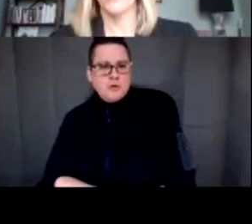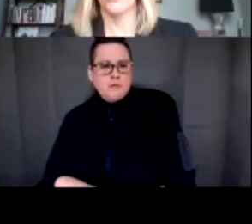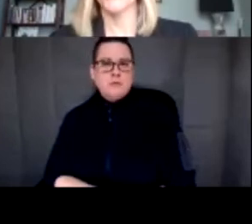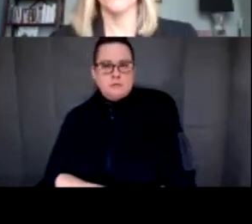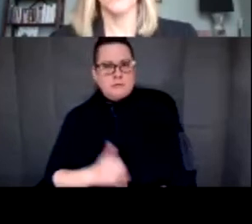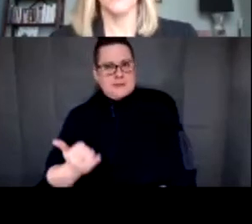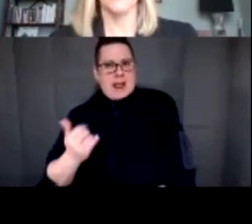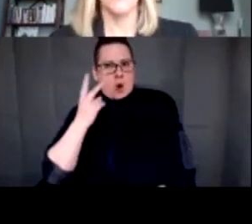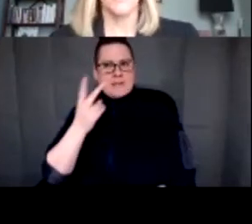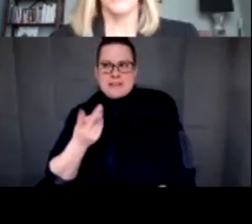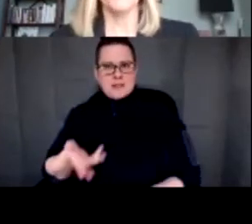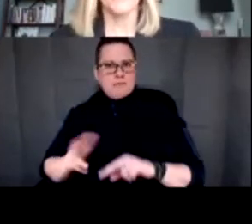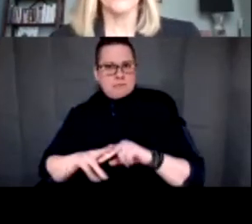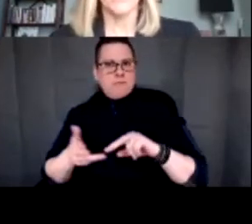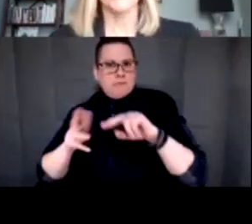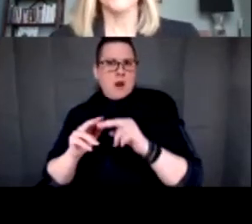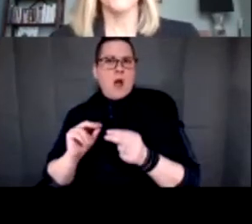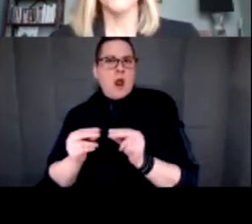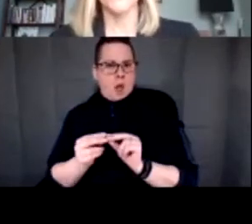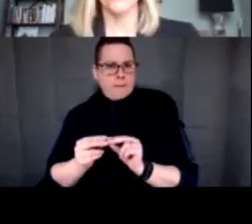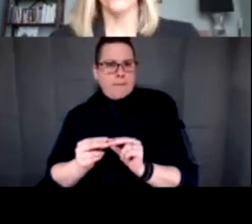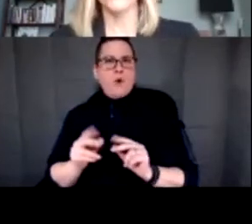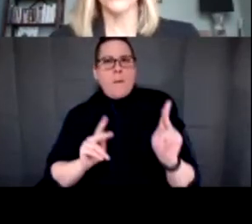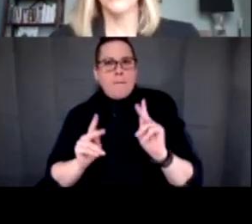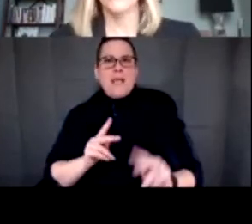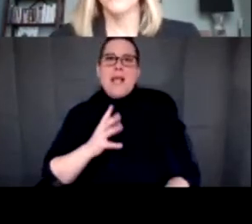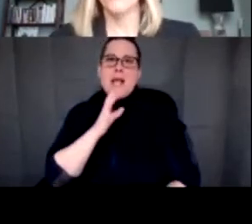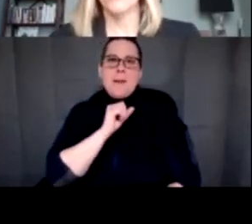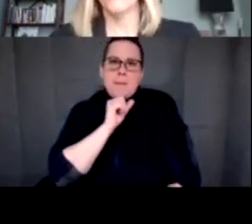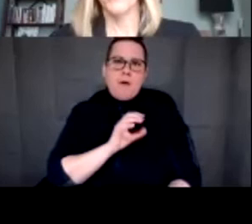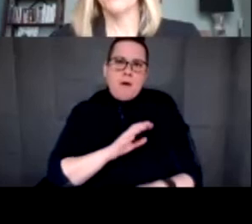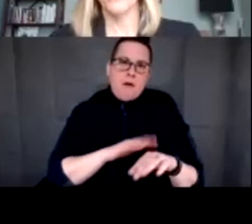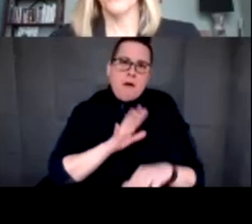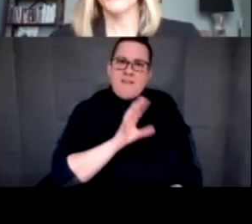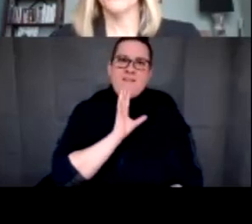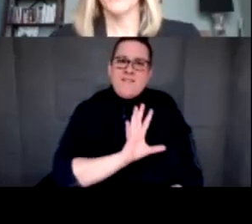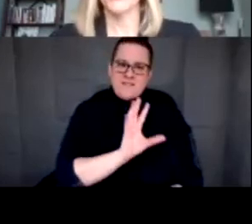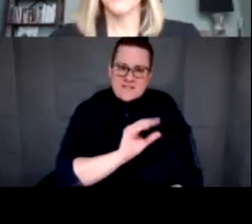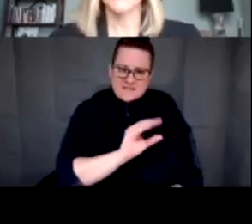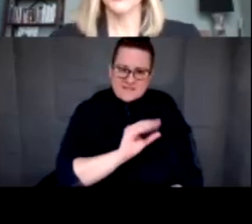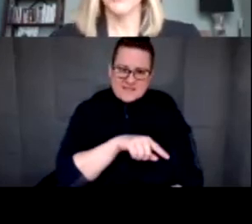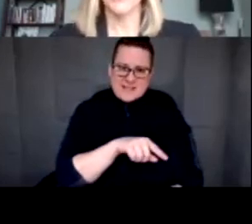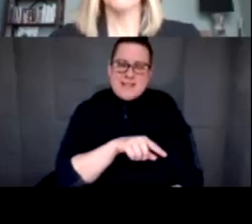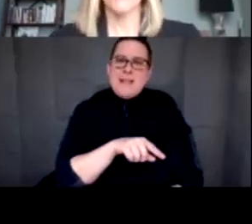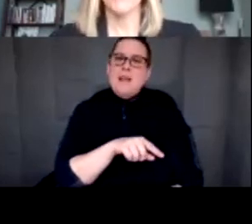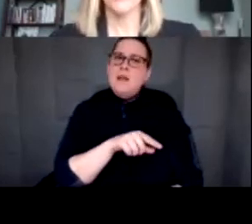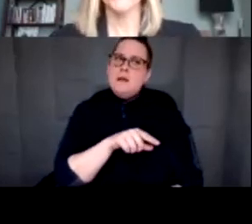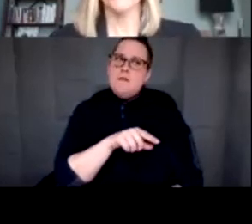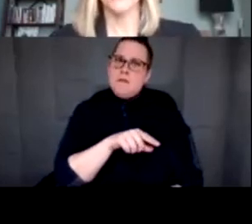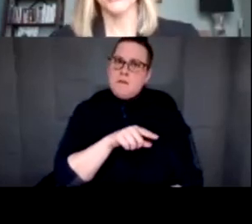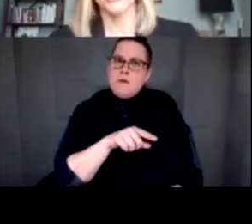are incarcerated and are aged 50 and older, the number of people who should be transitioning